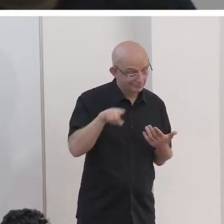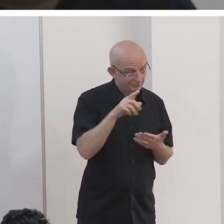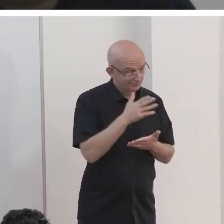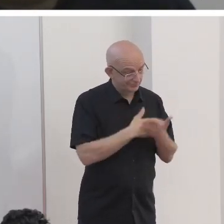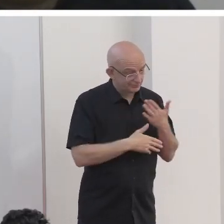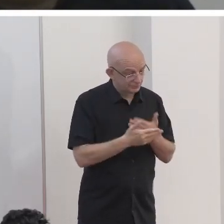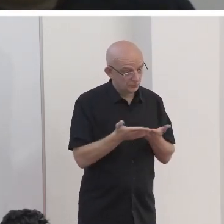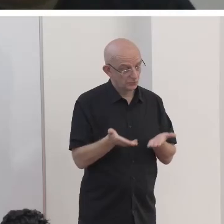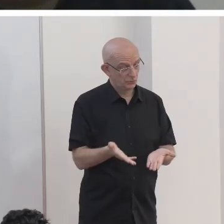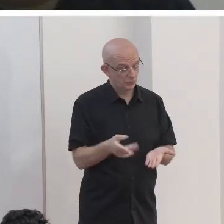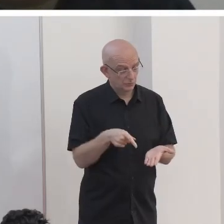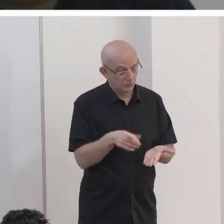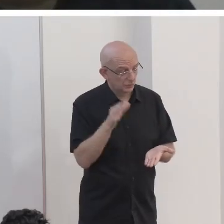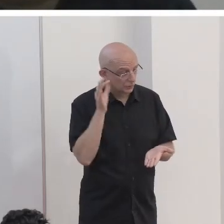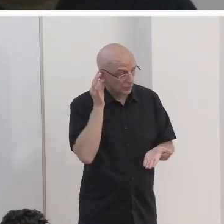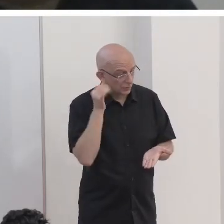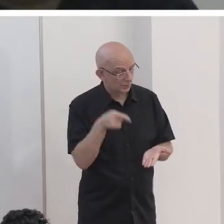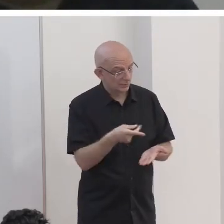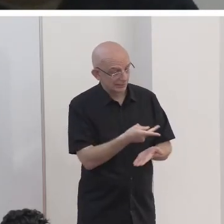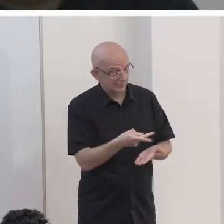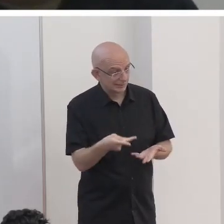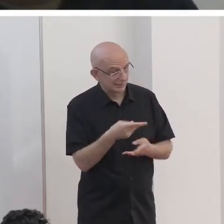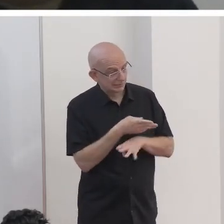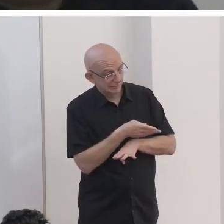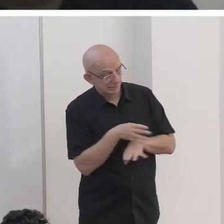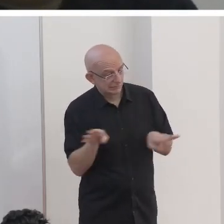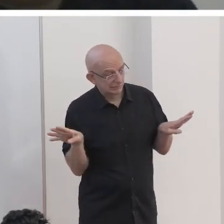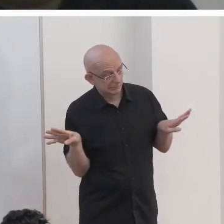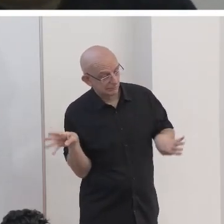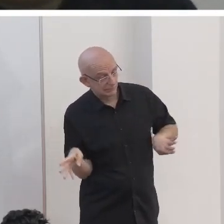What is that? What is that?